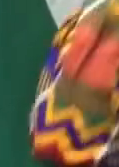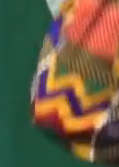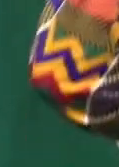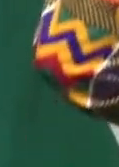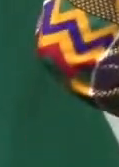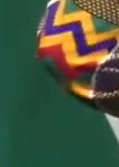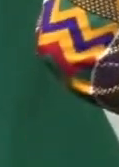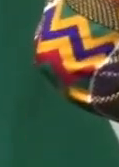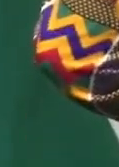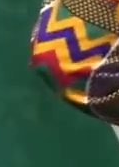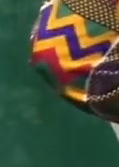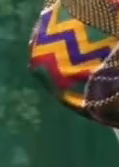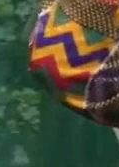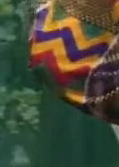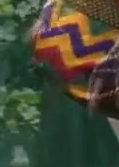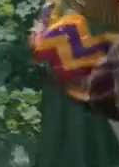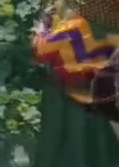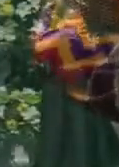foreign